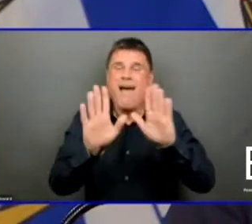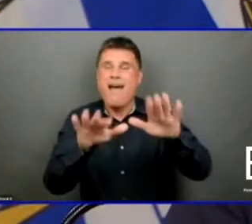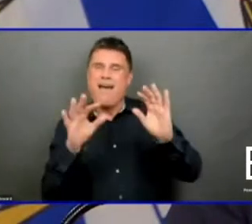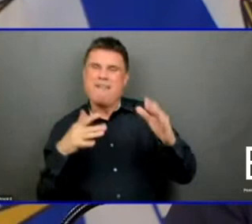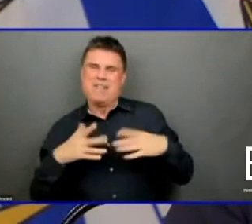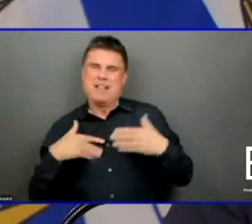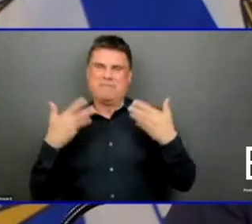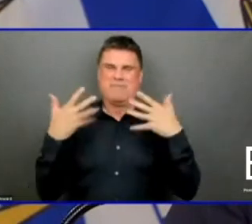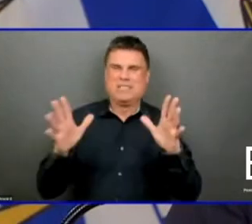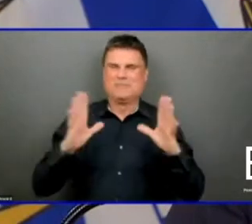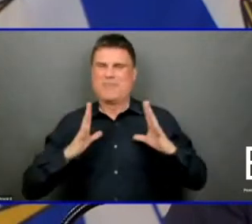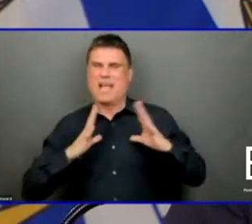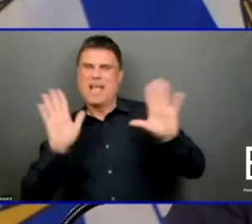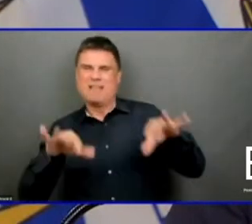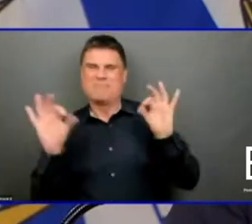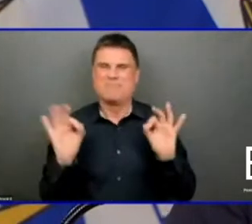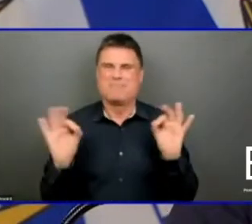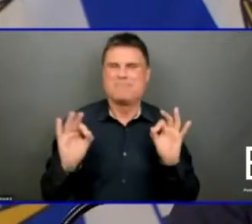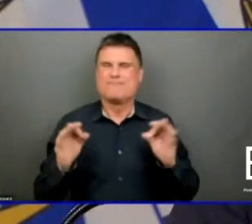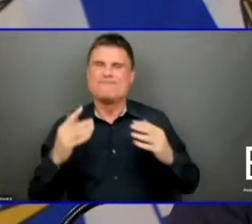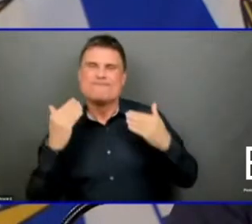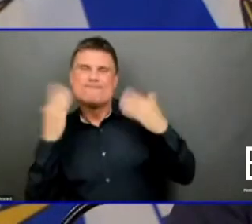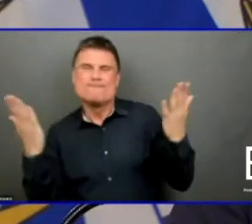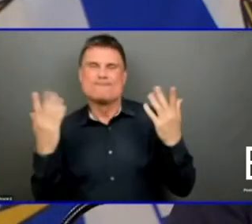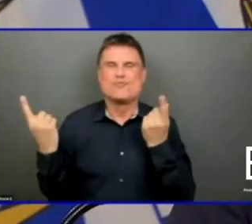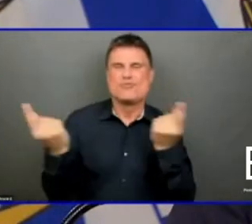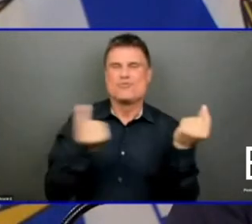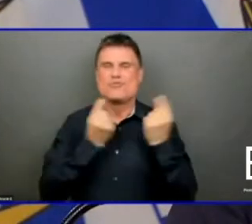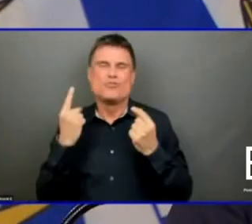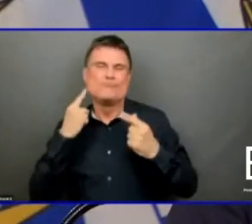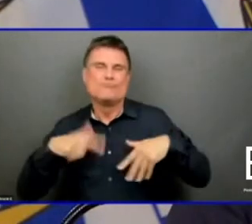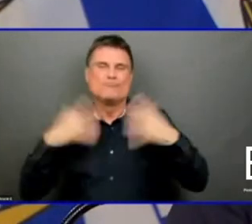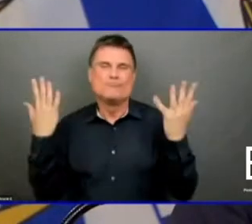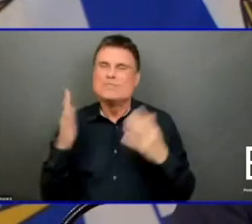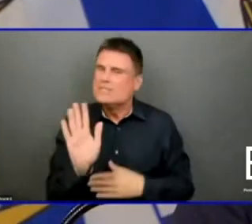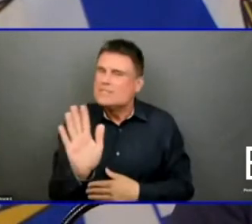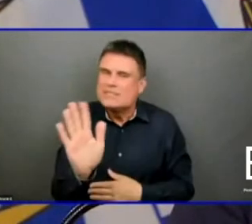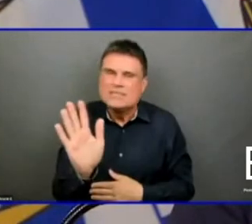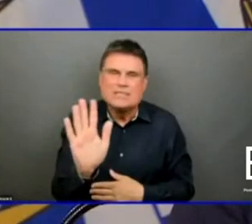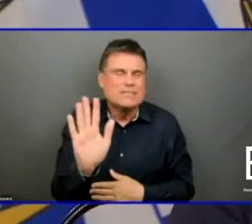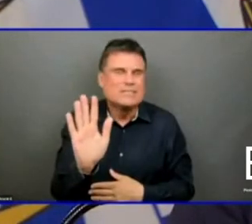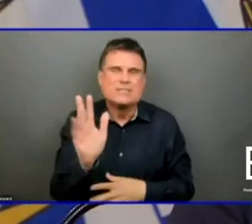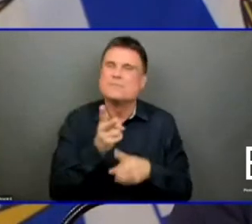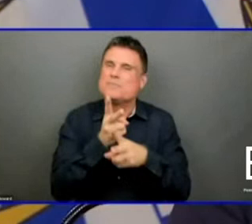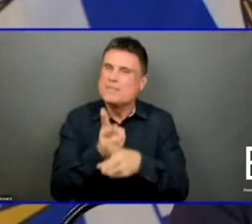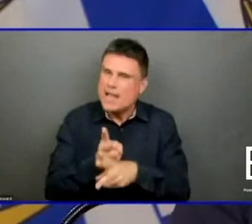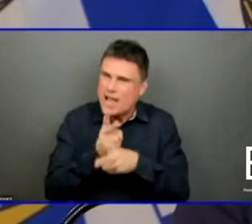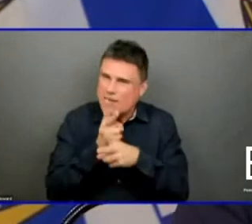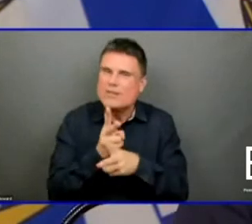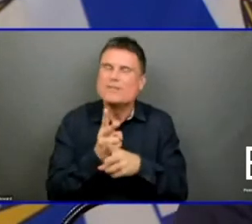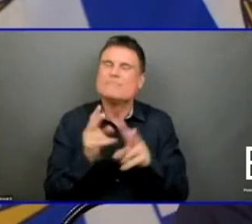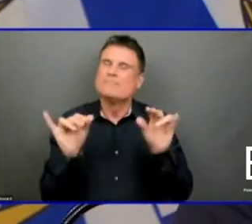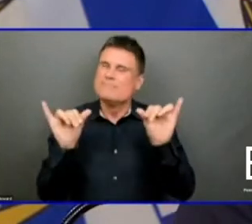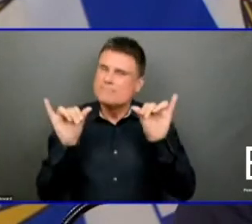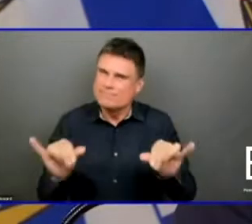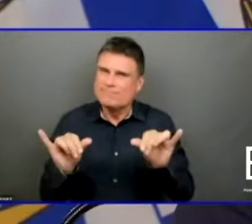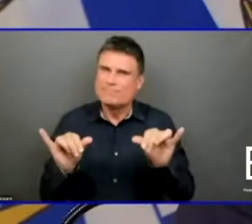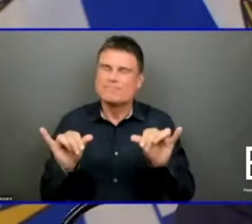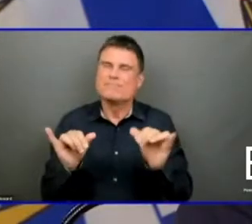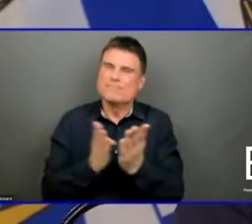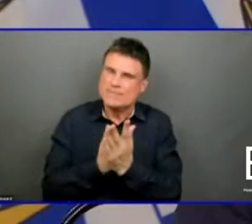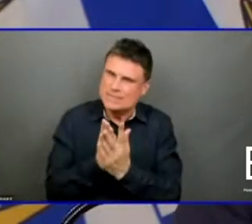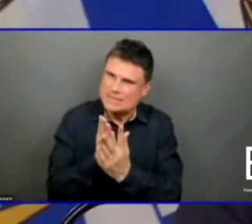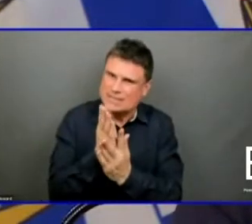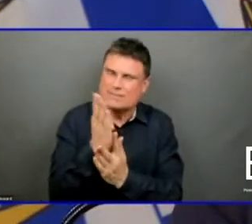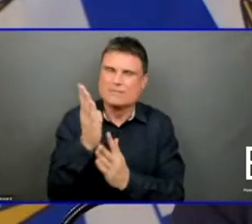ourselves are things that we all need to pay attention to again. We know that we can stop this virus. We know that we have things